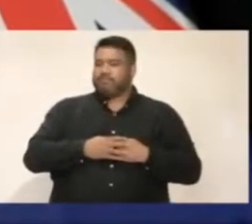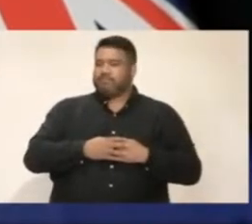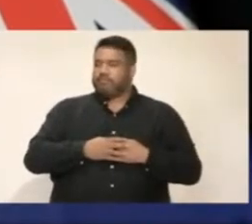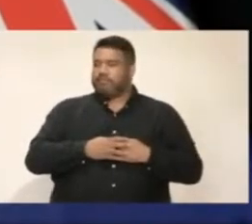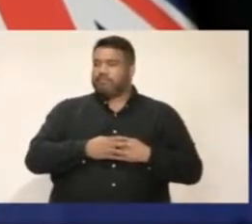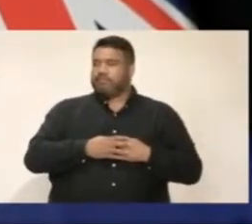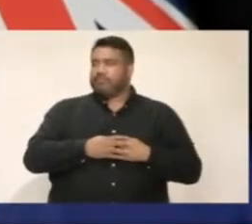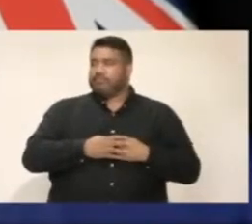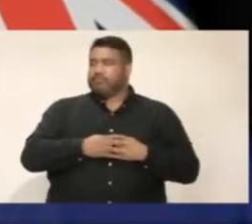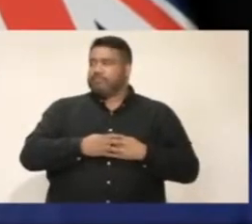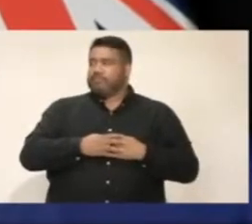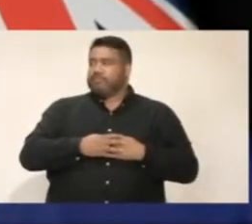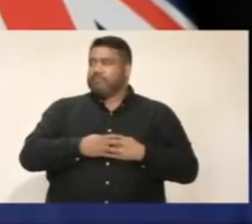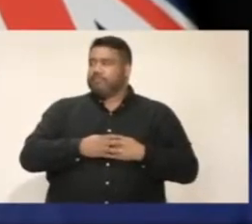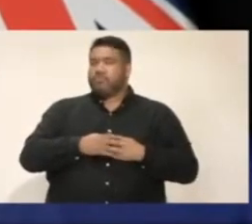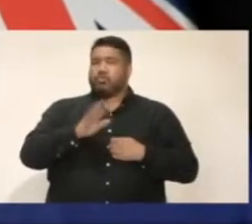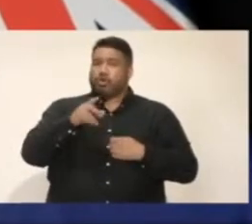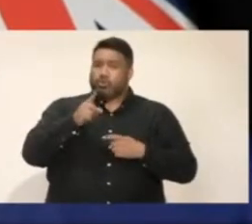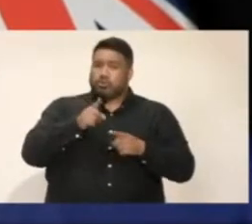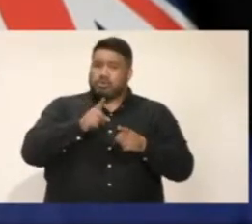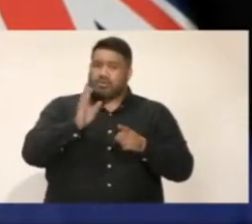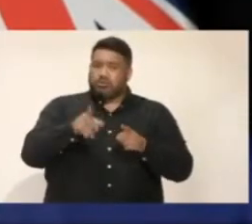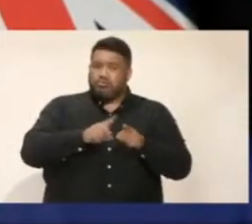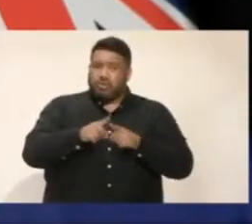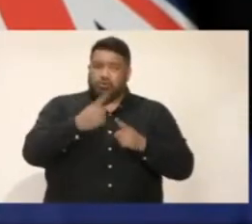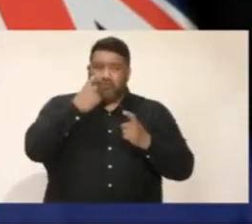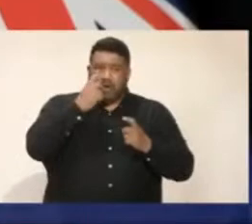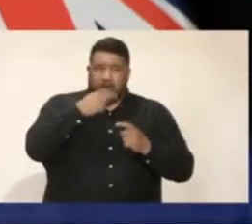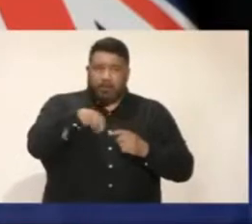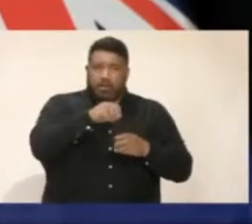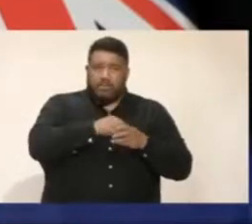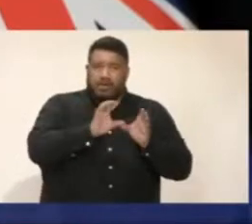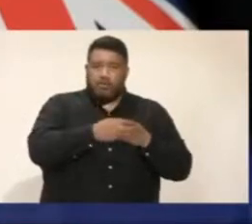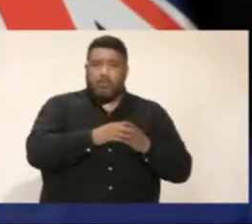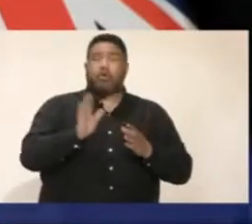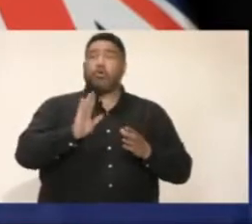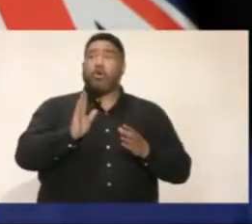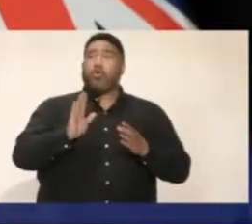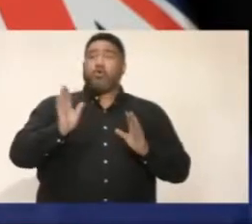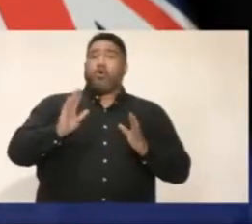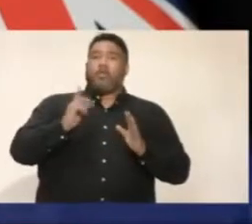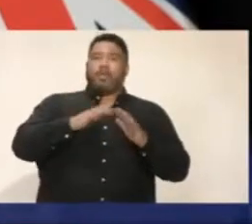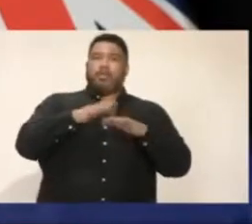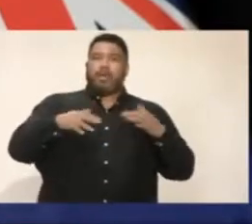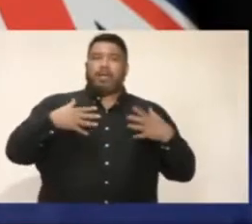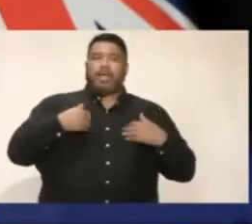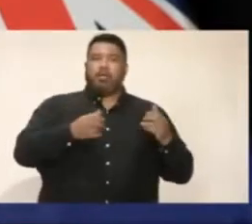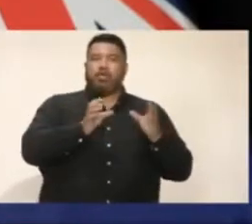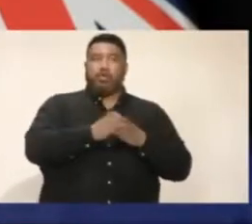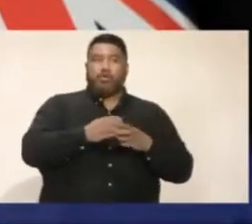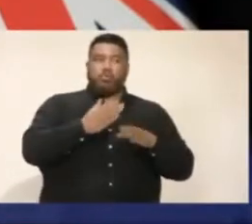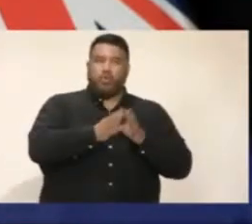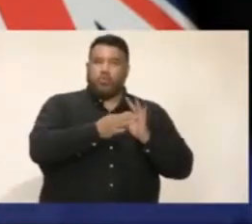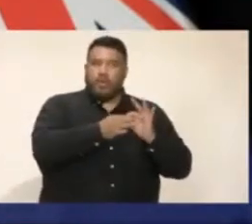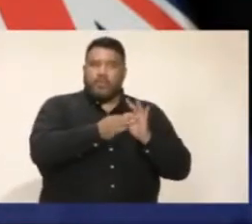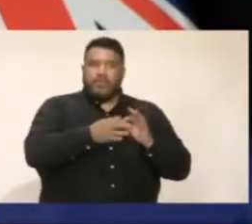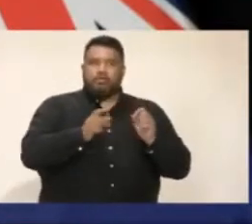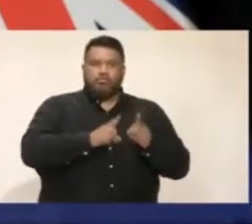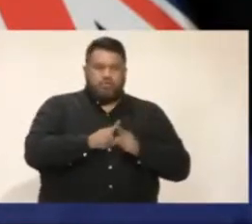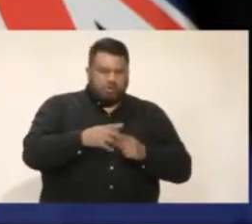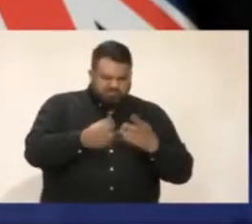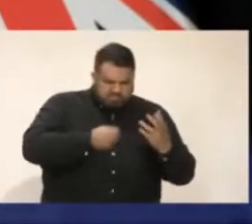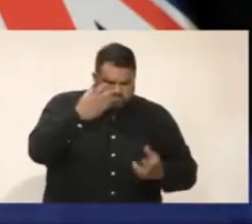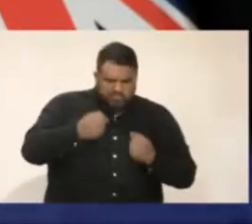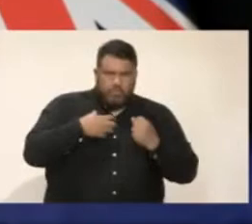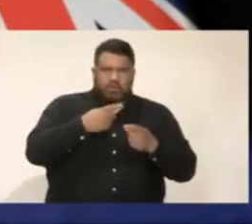grouping, I guess, that you're still trying to find? Not that we're trying to find, just the public health unit's working very closely with them to get further